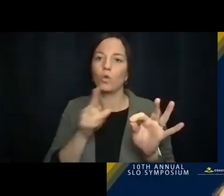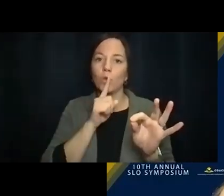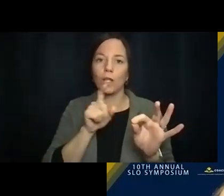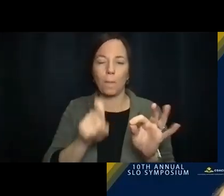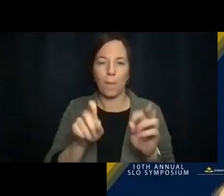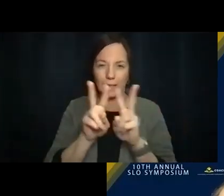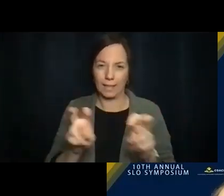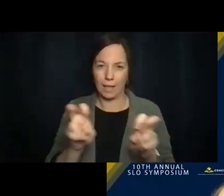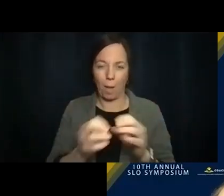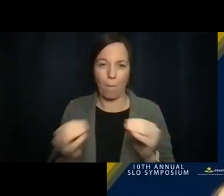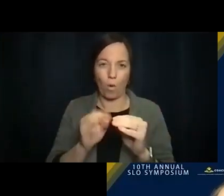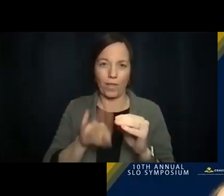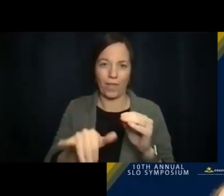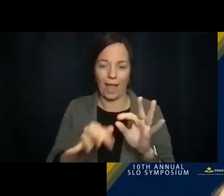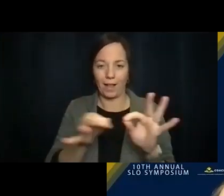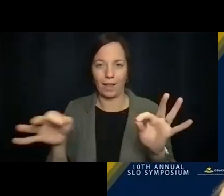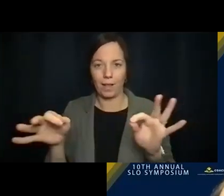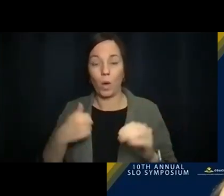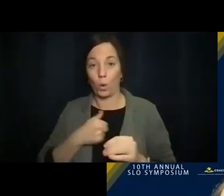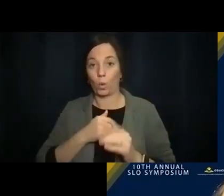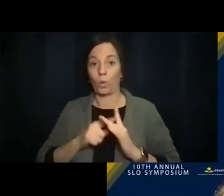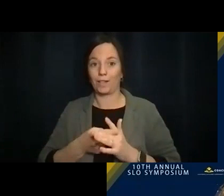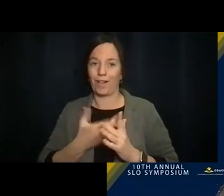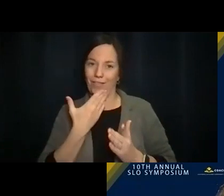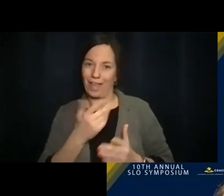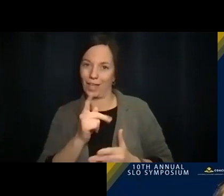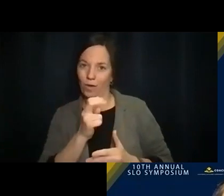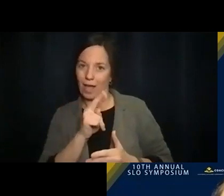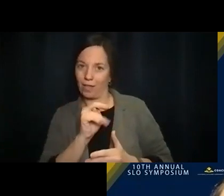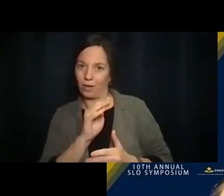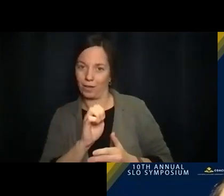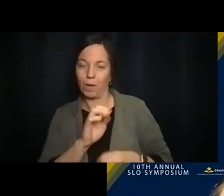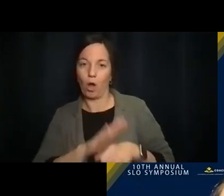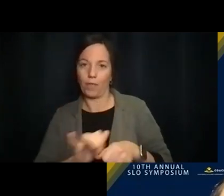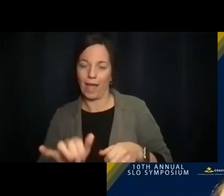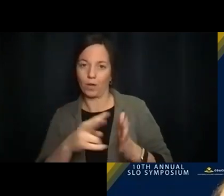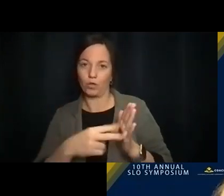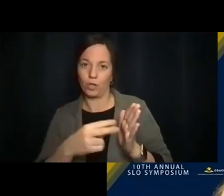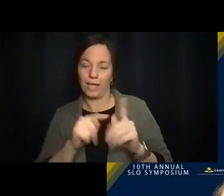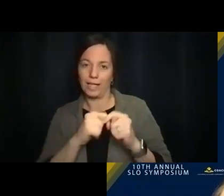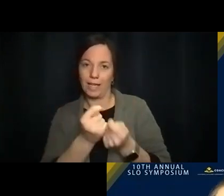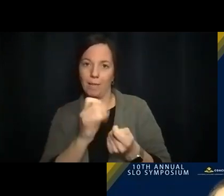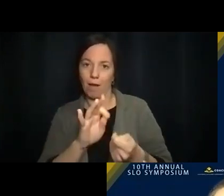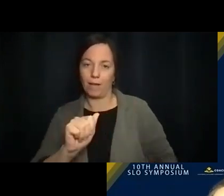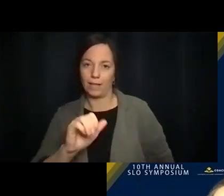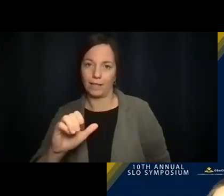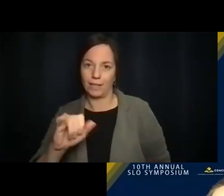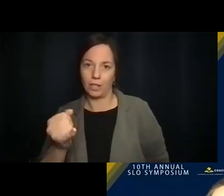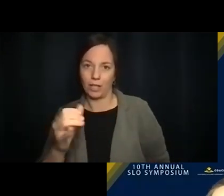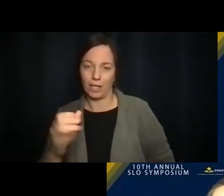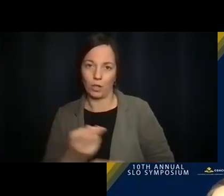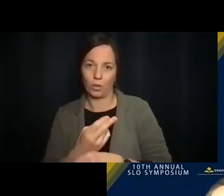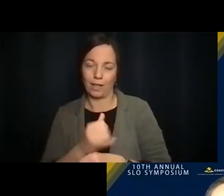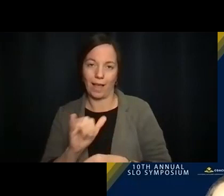And I think when we started, and I was very lucky, and thank you, Catherine, to be on the writing team or the reading team of our ACCJC new standards and